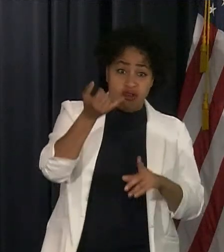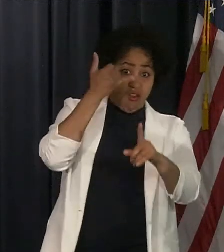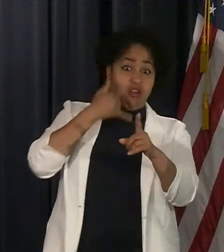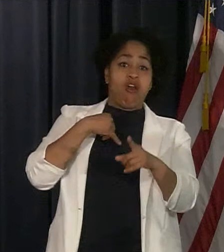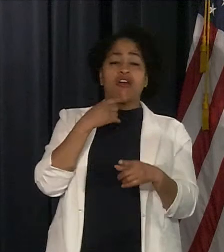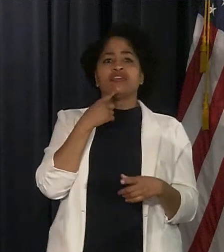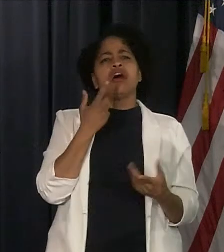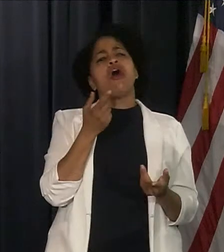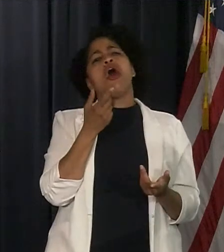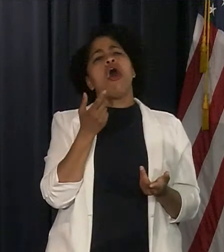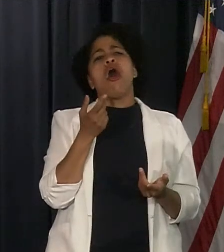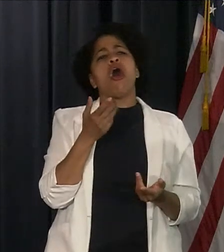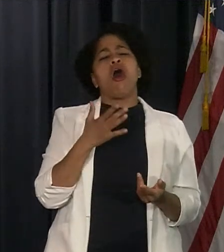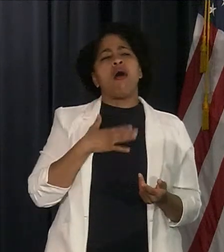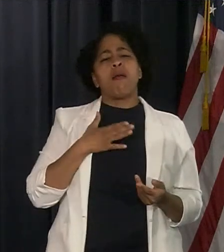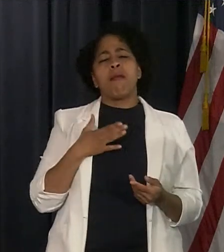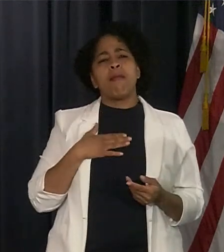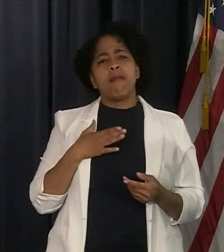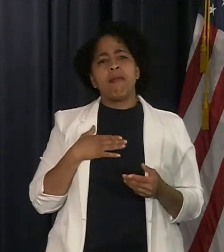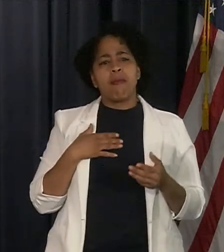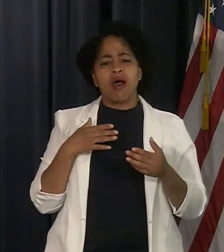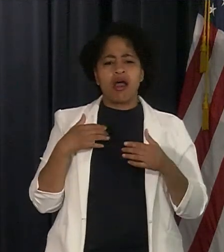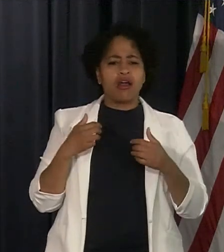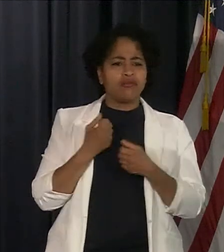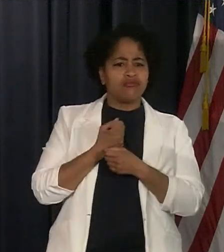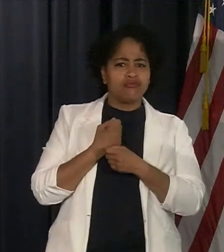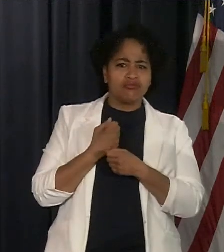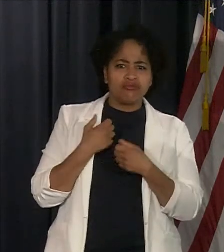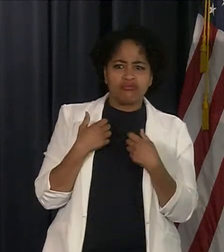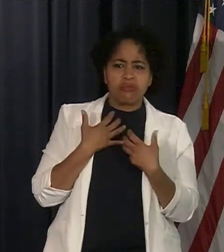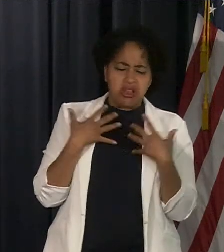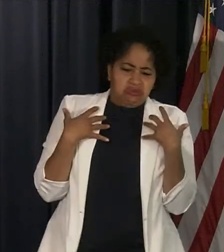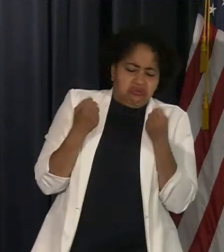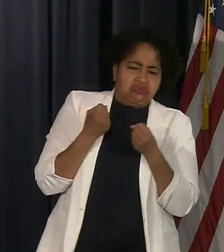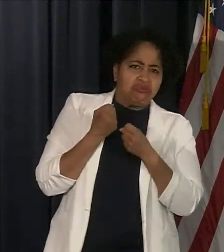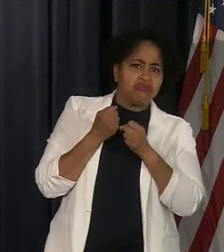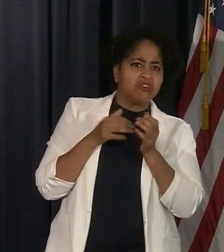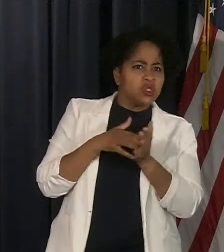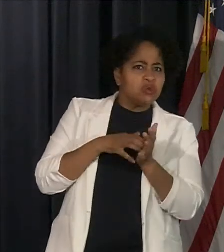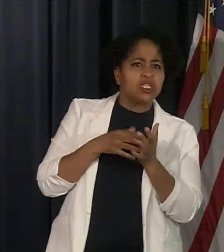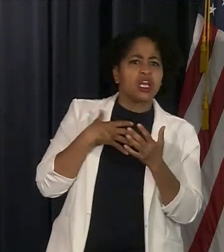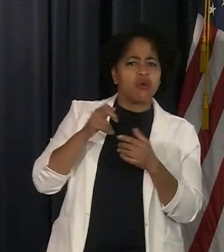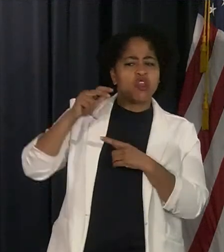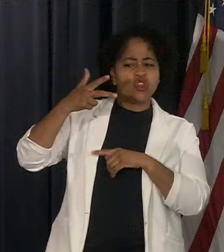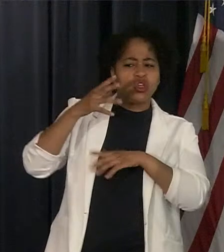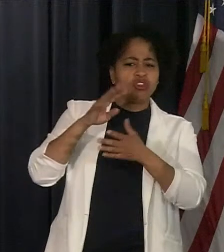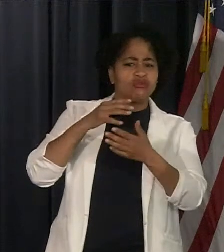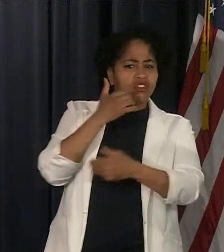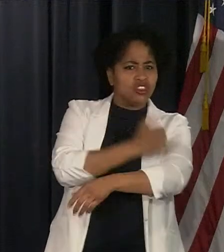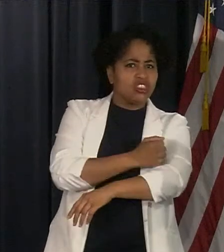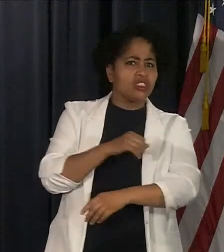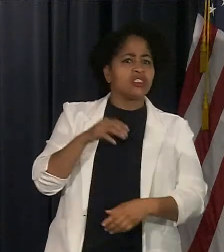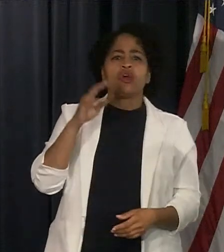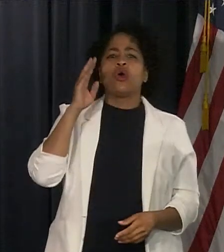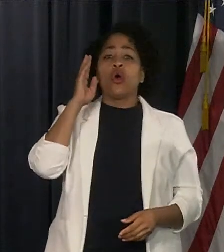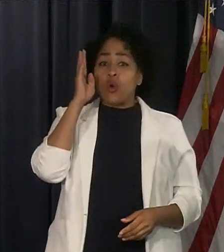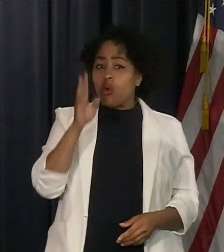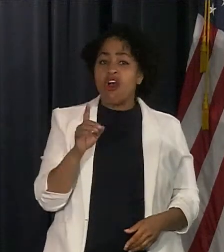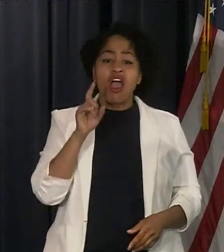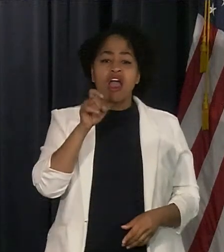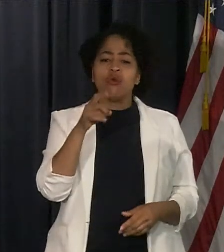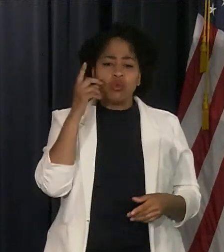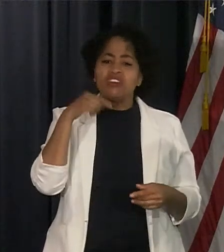and say your immune system is compromised and you want the 3rd shot, we will book that 3rd shot. Nobody's going to ask you for your prescription pill